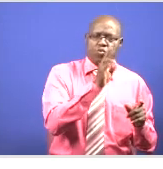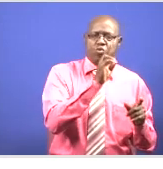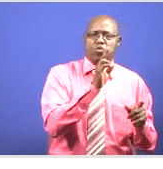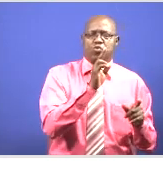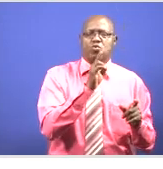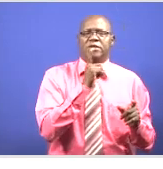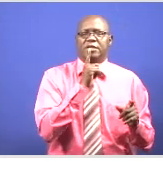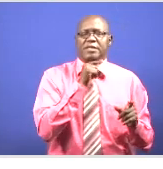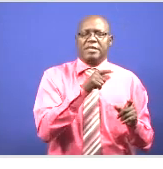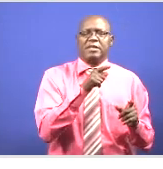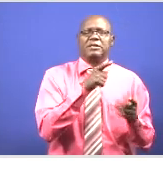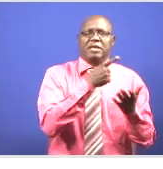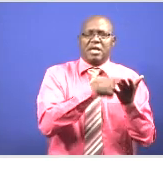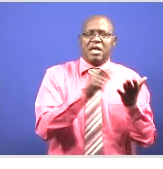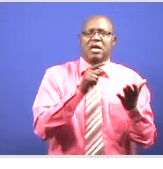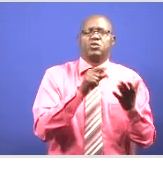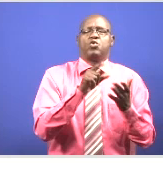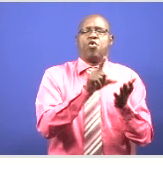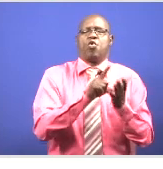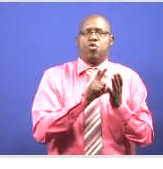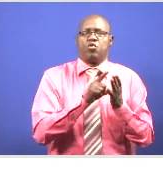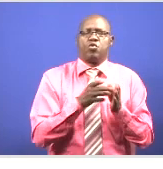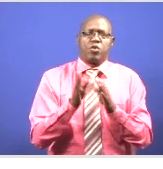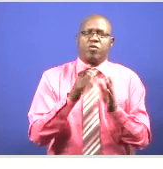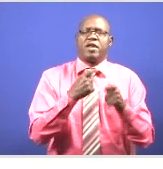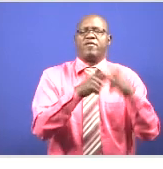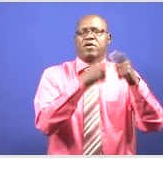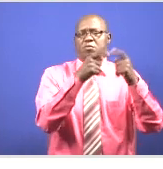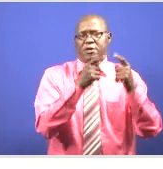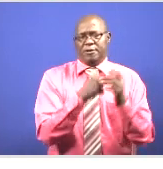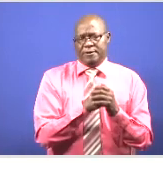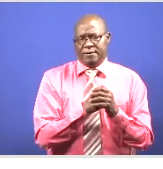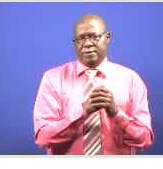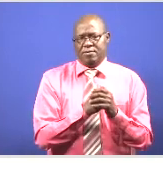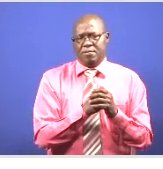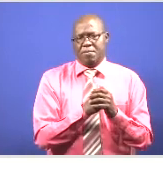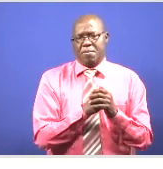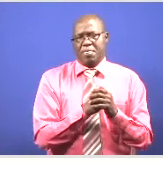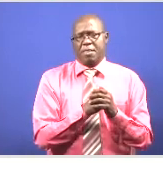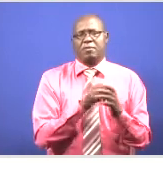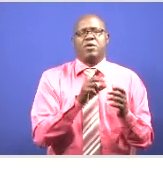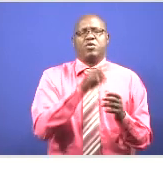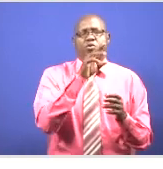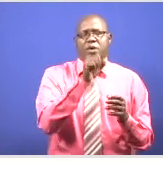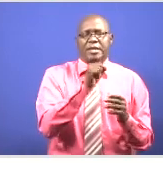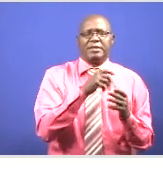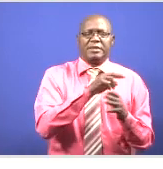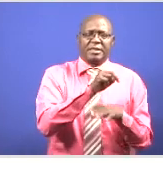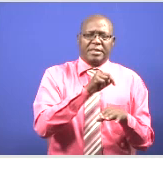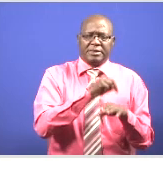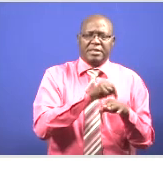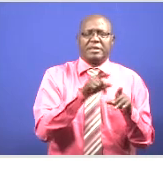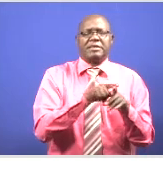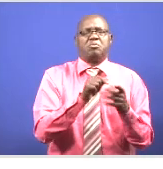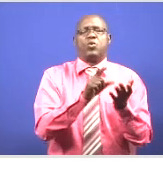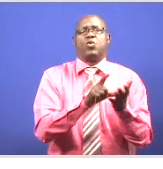Justifying taking loans as a means of development, mm-hmm. saying that even the other, many, the U.S. nation, mm-hmm. they take loans, you